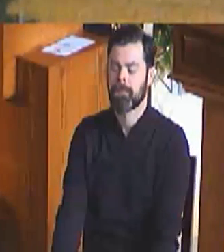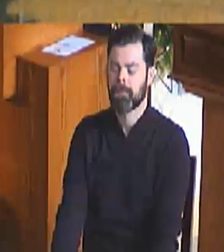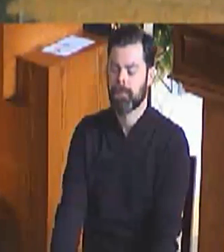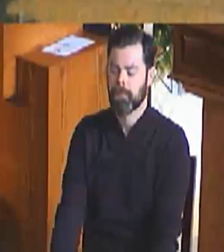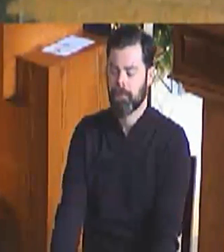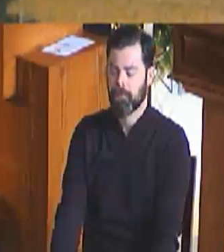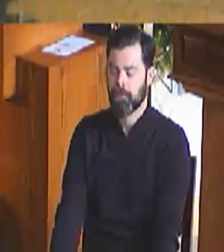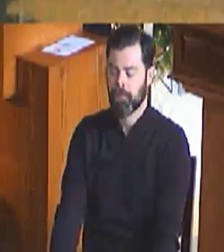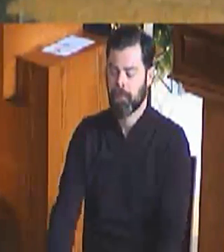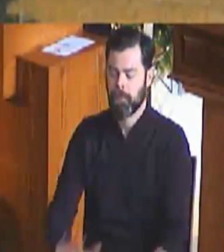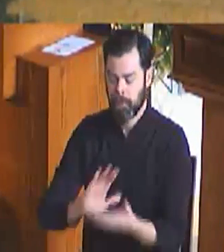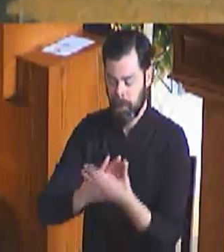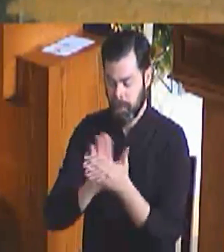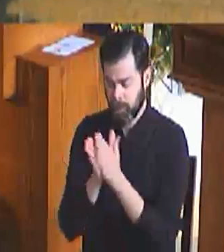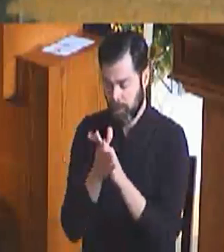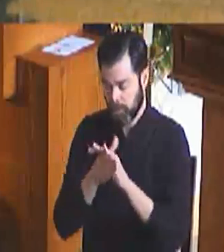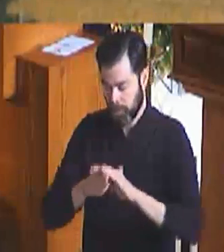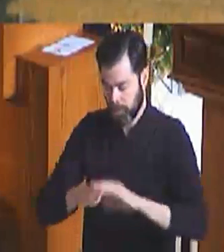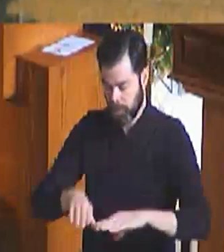Peace within us,